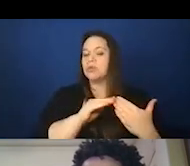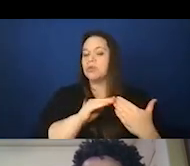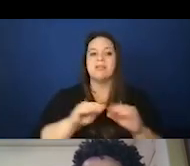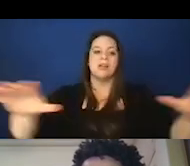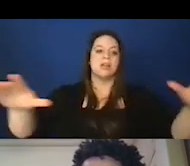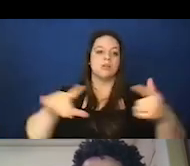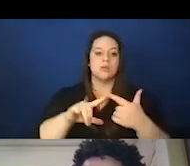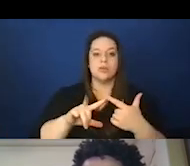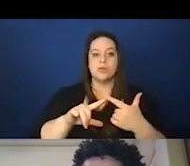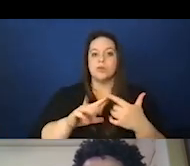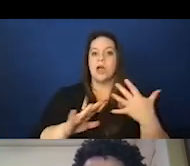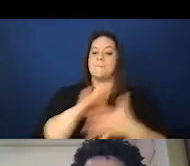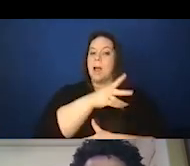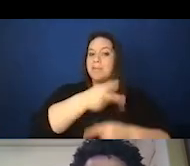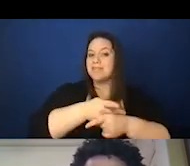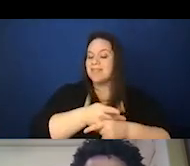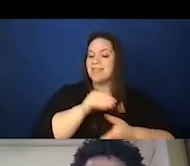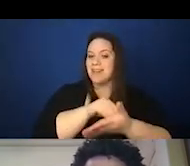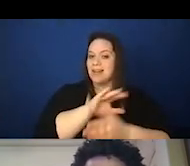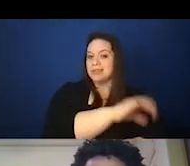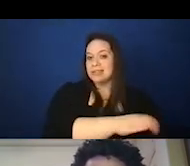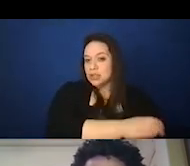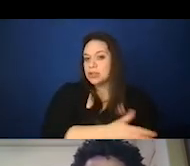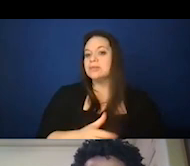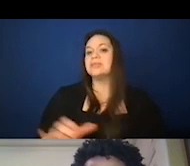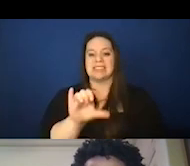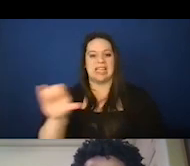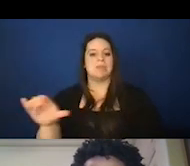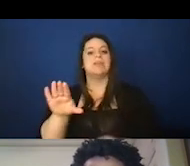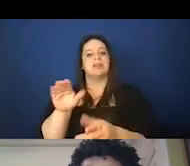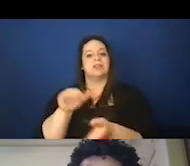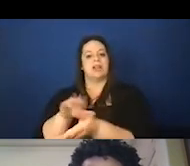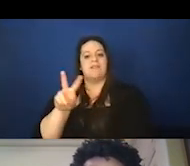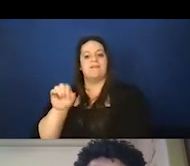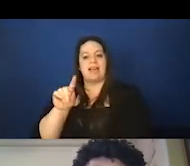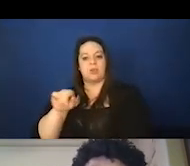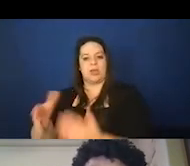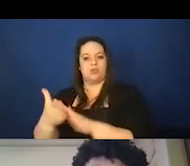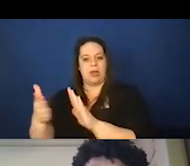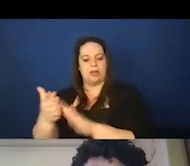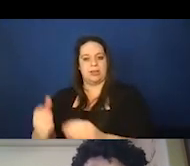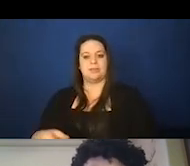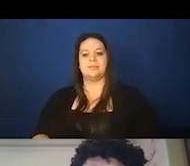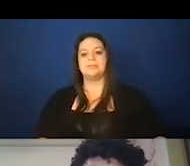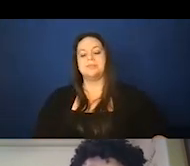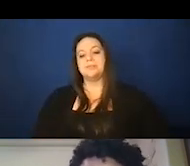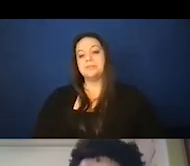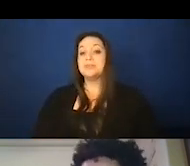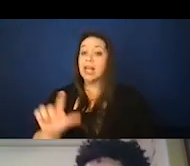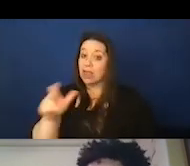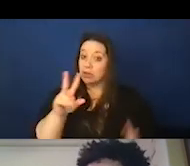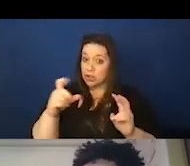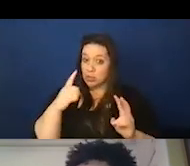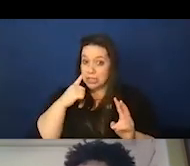into primary care practices that Dr. Vasquez runs. So now the other issue, you're going to hear this data,